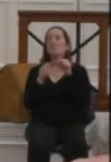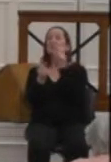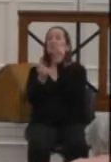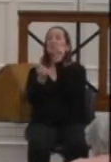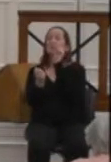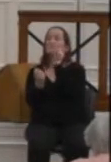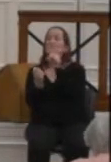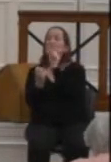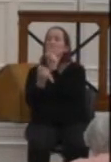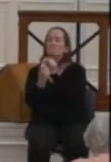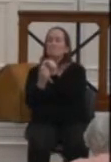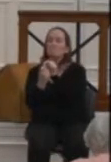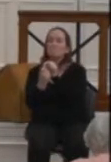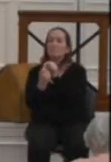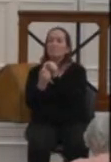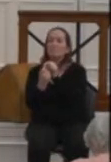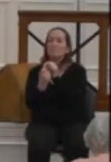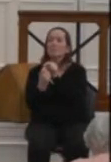specifically,